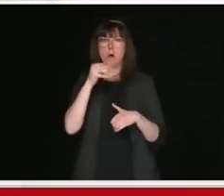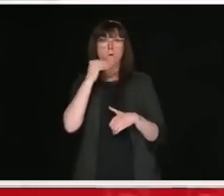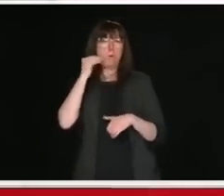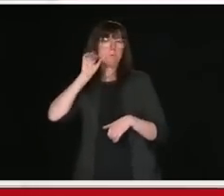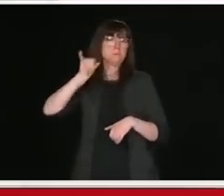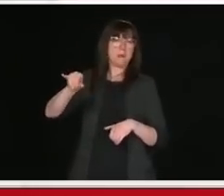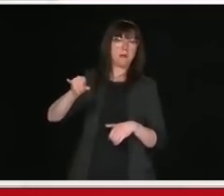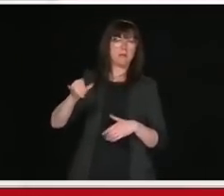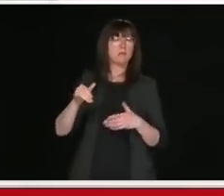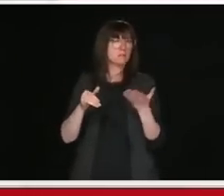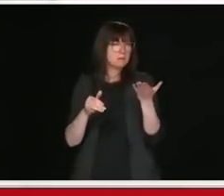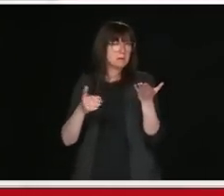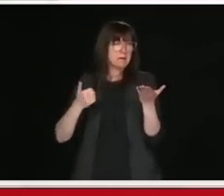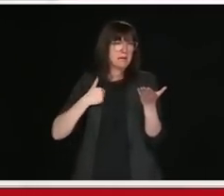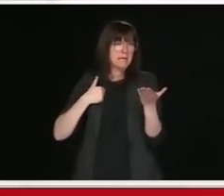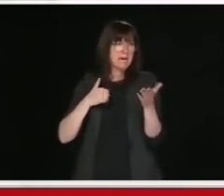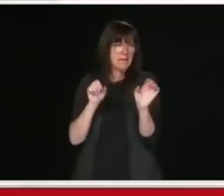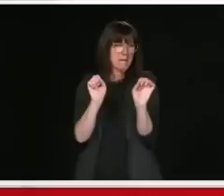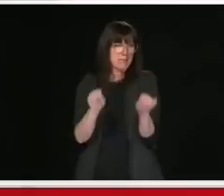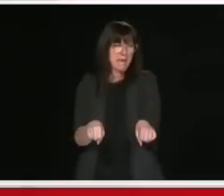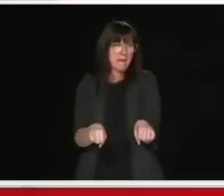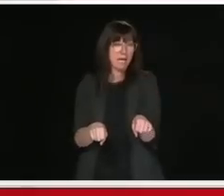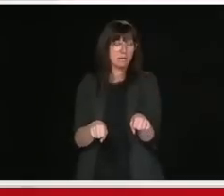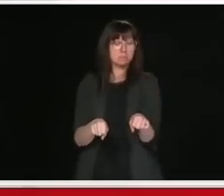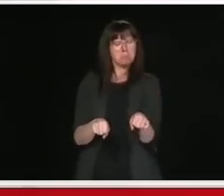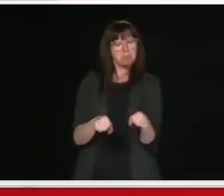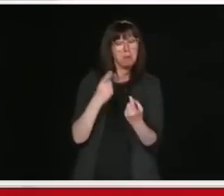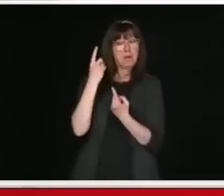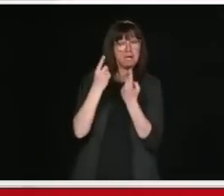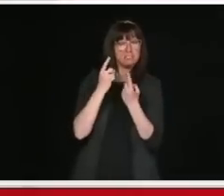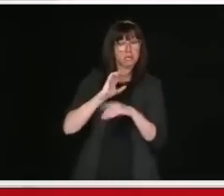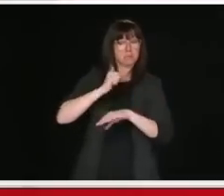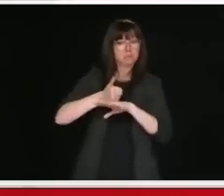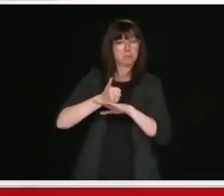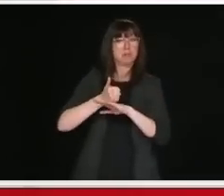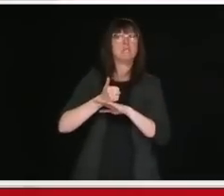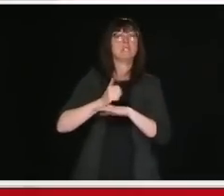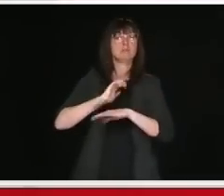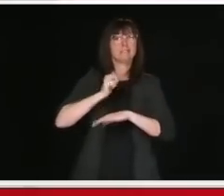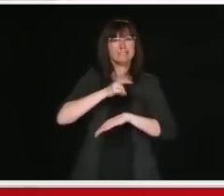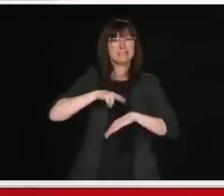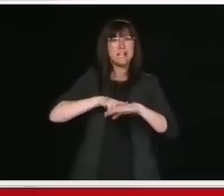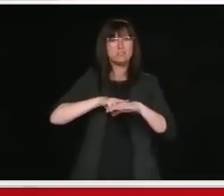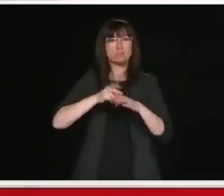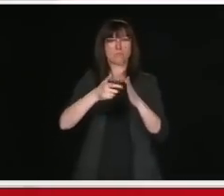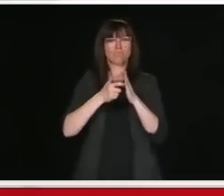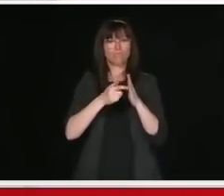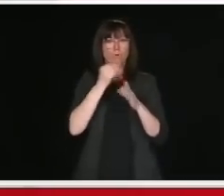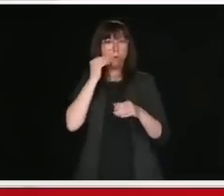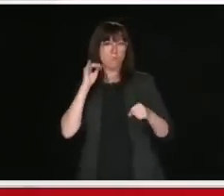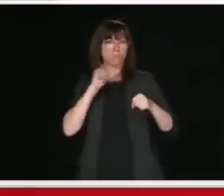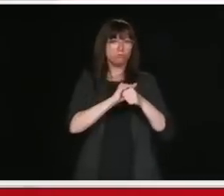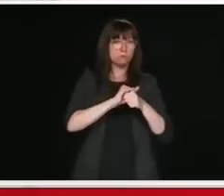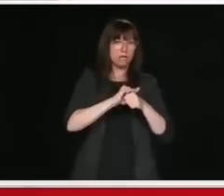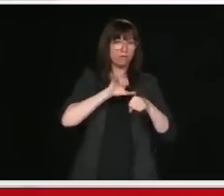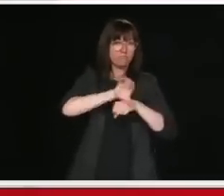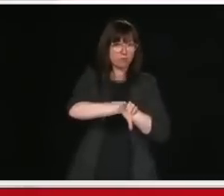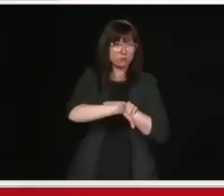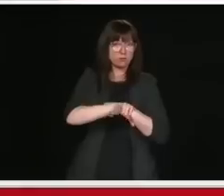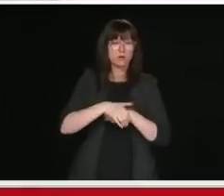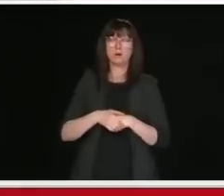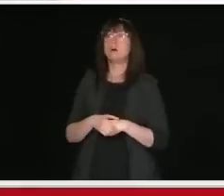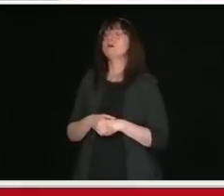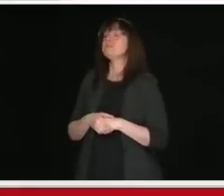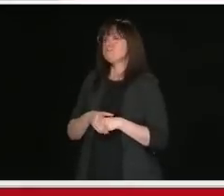would you consider using that ability, to issue a national mandatory stay-at-home order? That would be part of the Emergency Measures